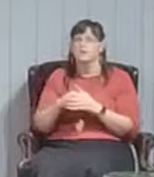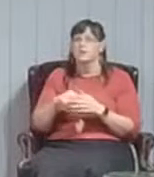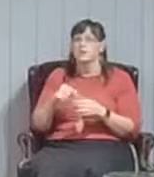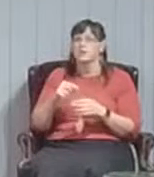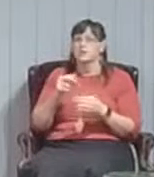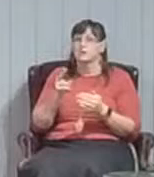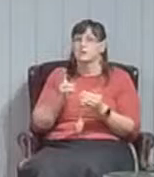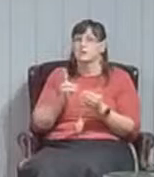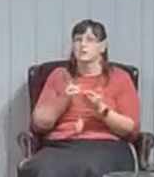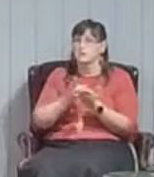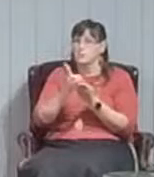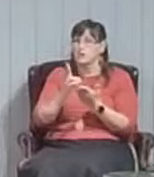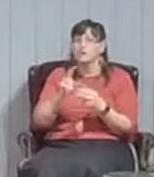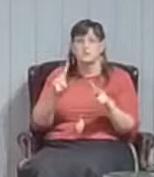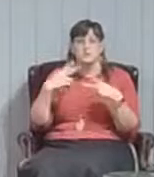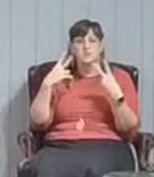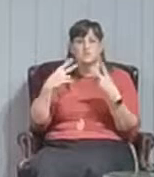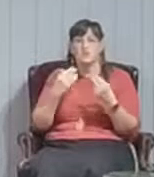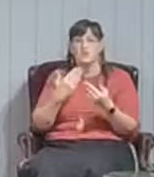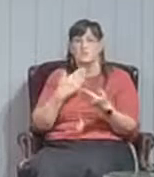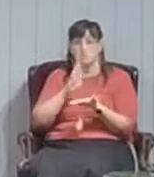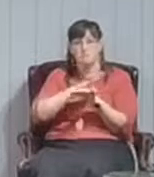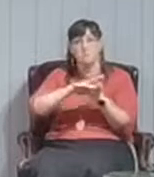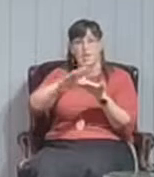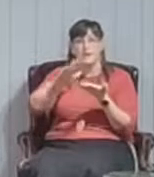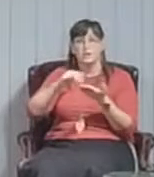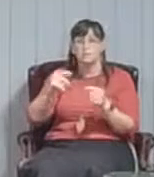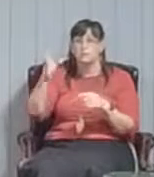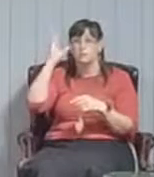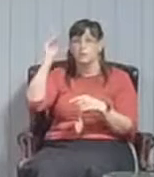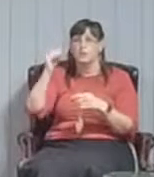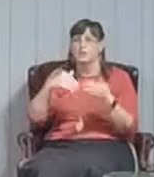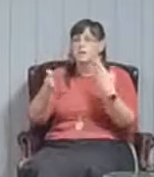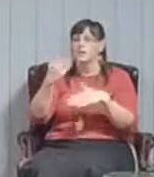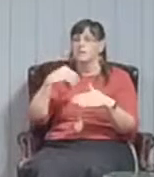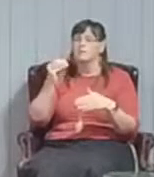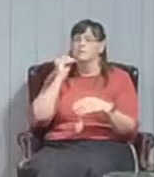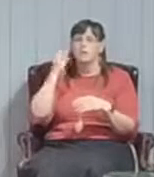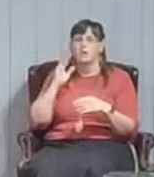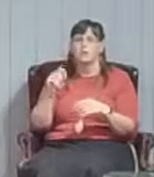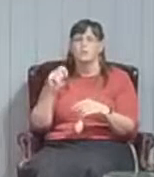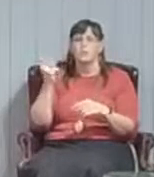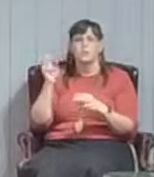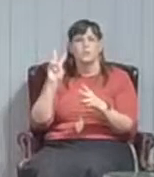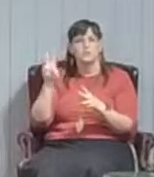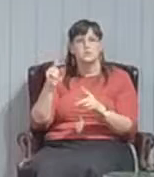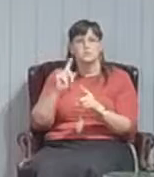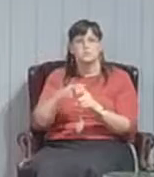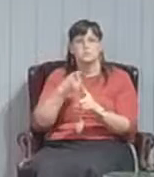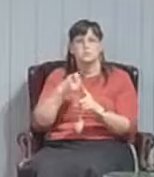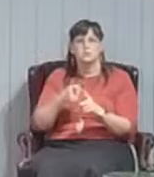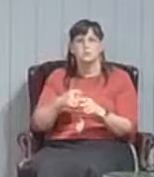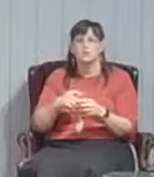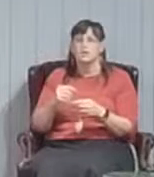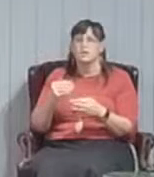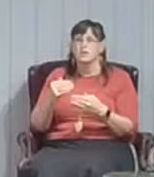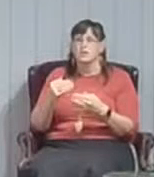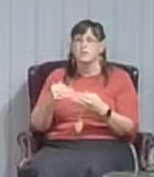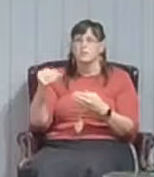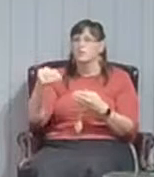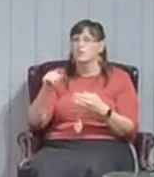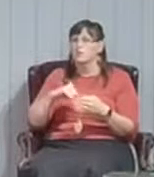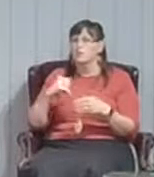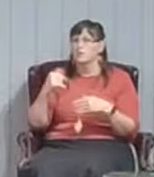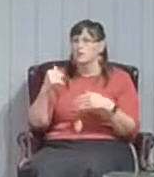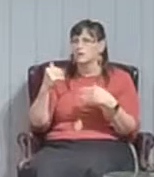honest with you, he was a very, very likable man and came to my house for about 2 months, I think, before I got suspicious and so